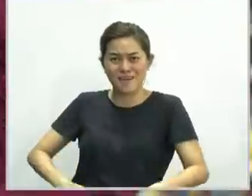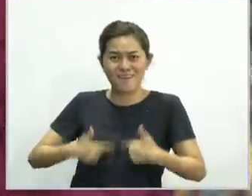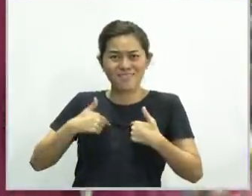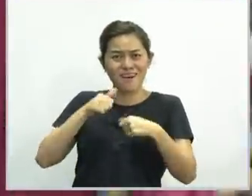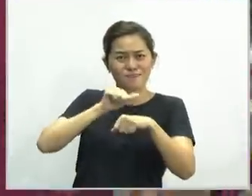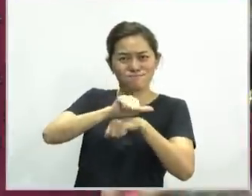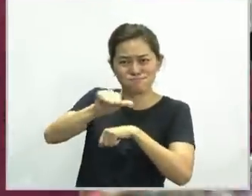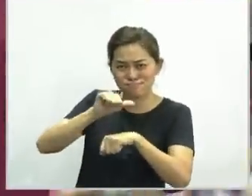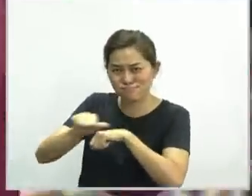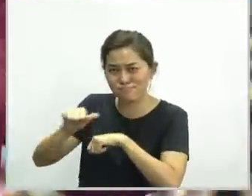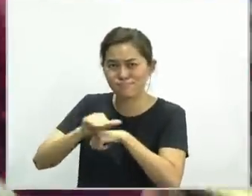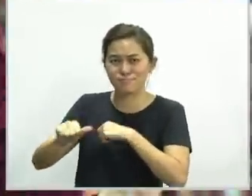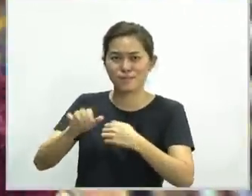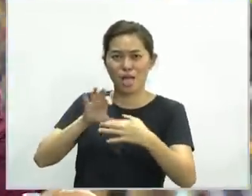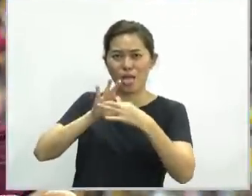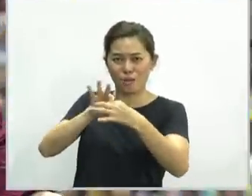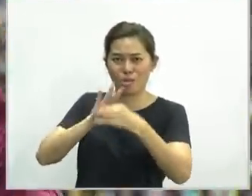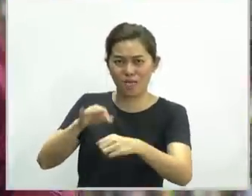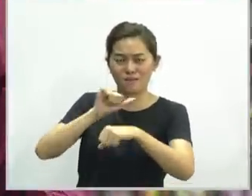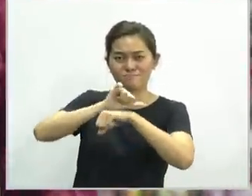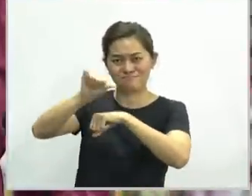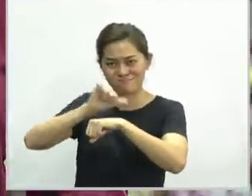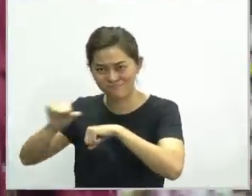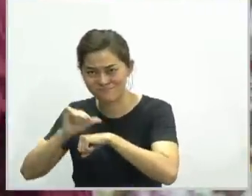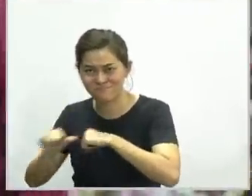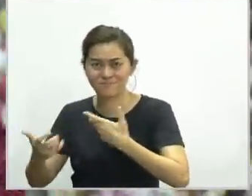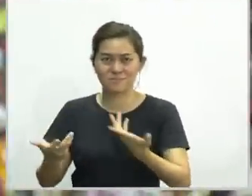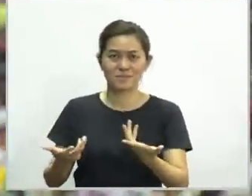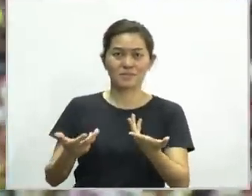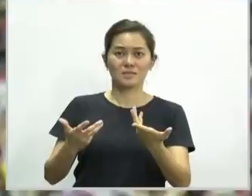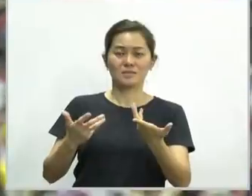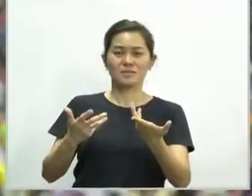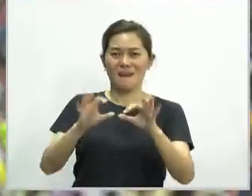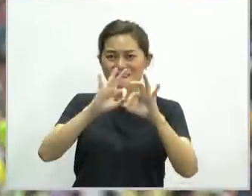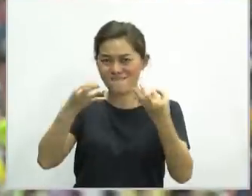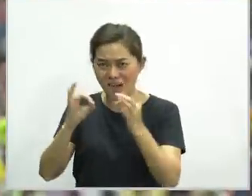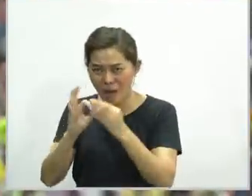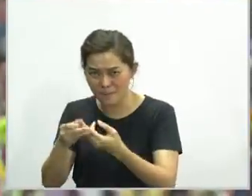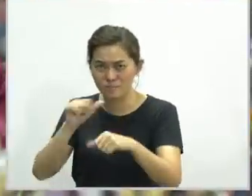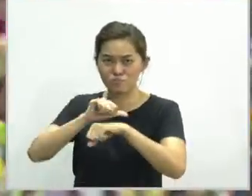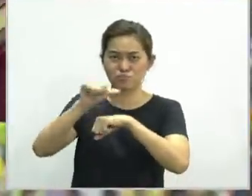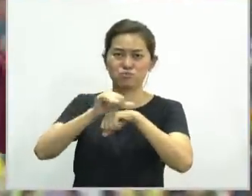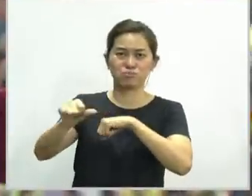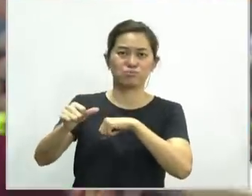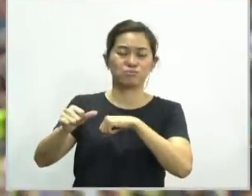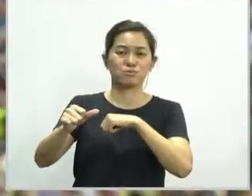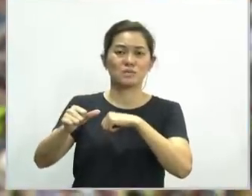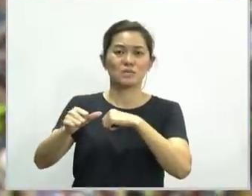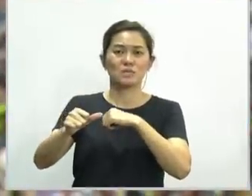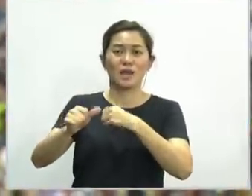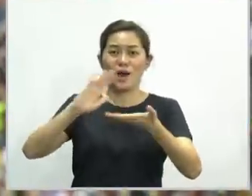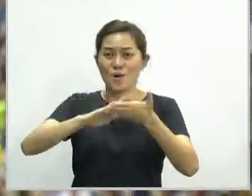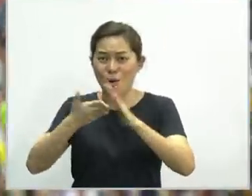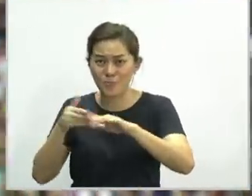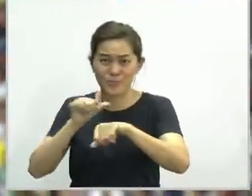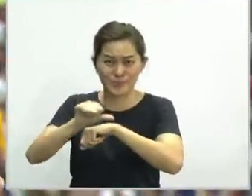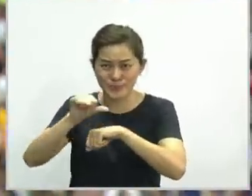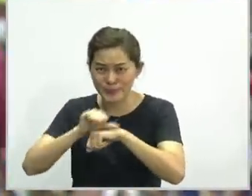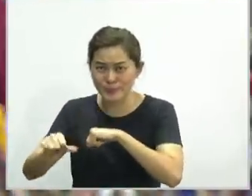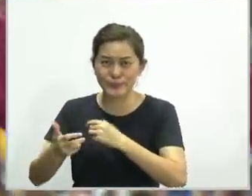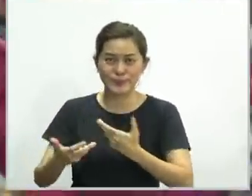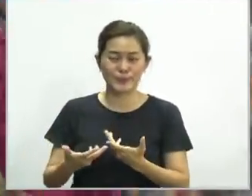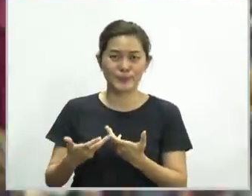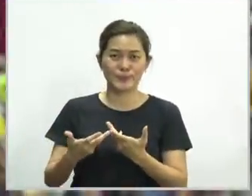that affect our relationships, that affect our families, that affect our communities,